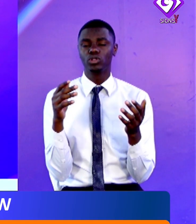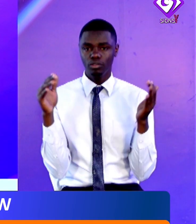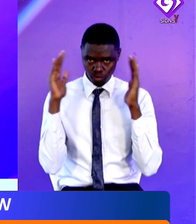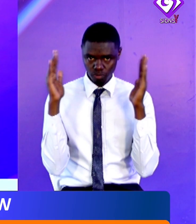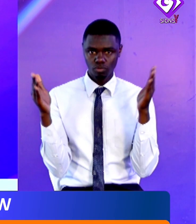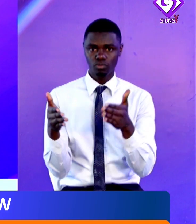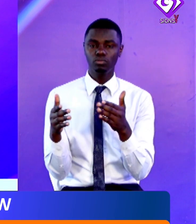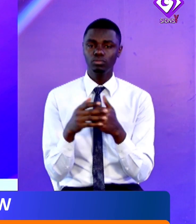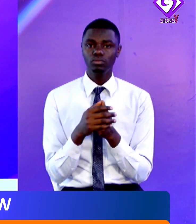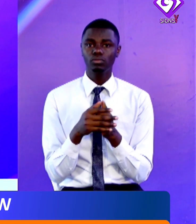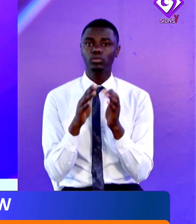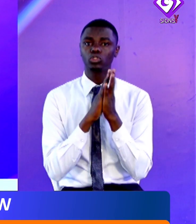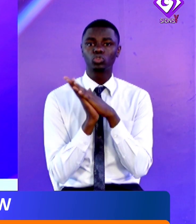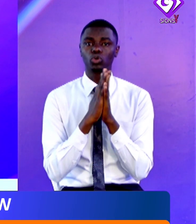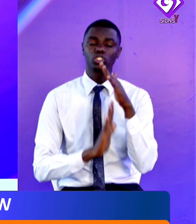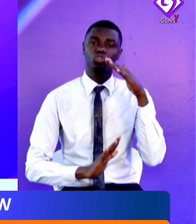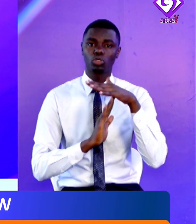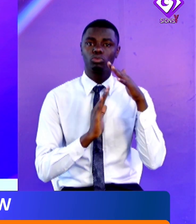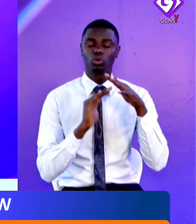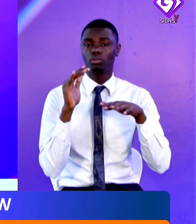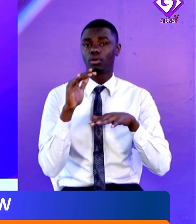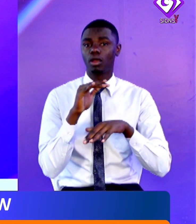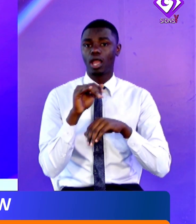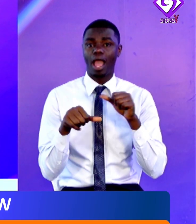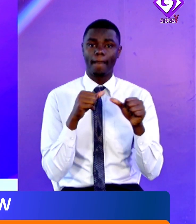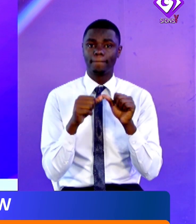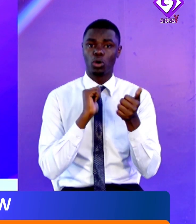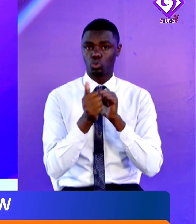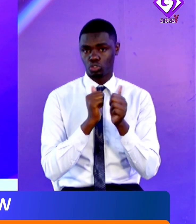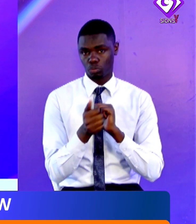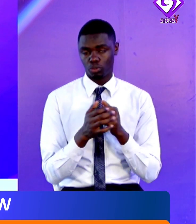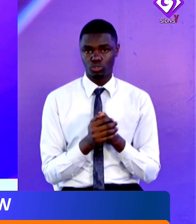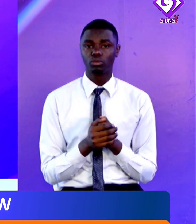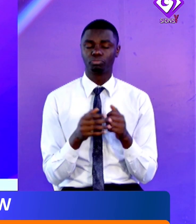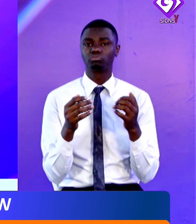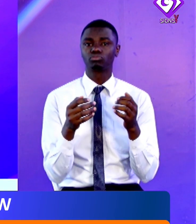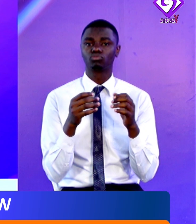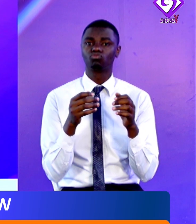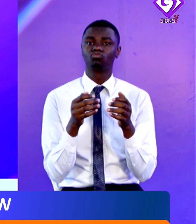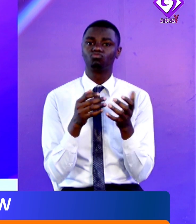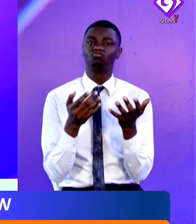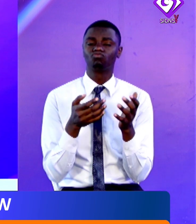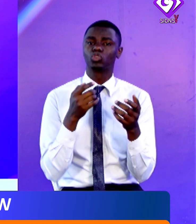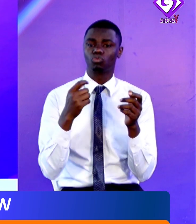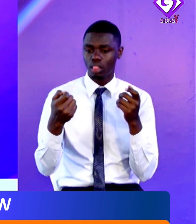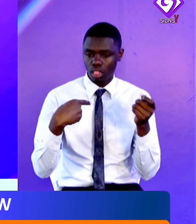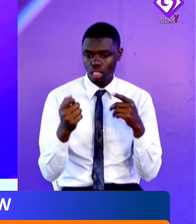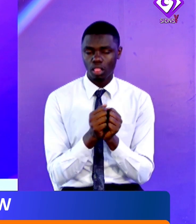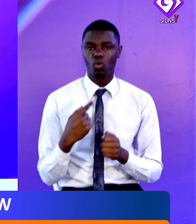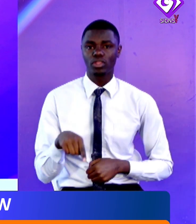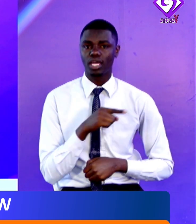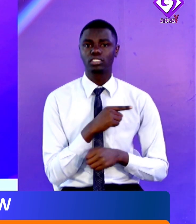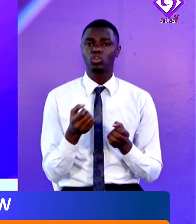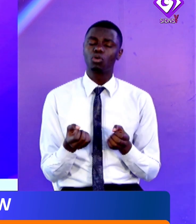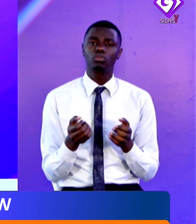later on to look at stories making headline on matters sports. So be sure to check in with us. Our channels of communication are